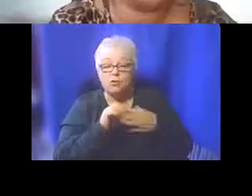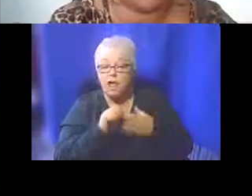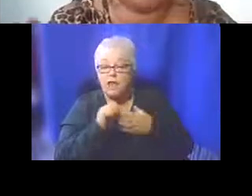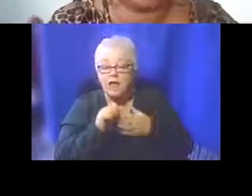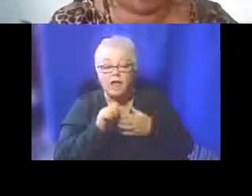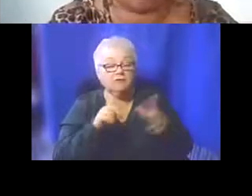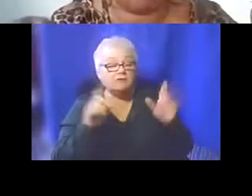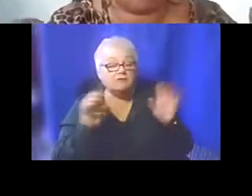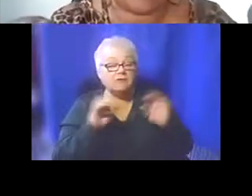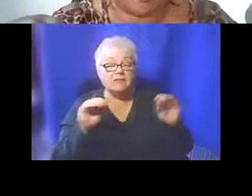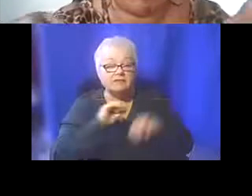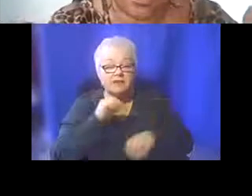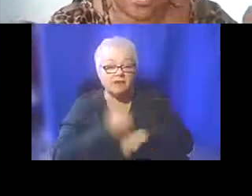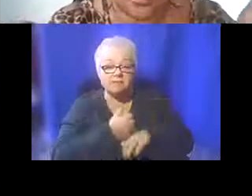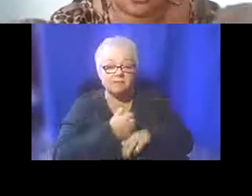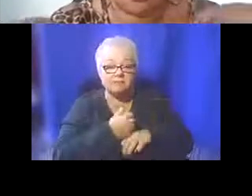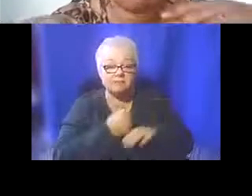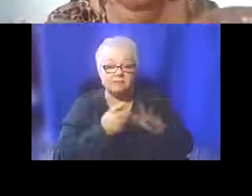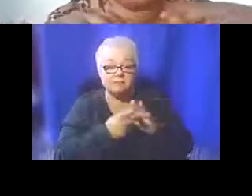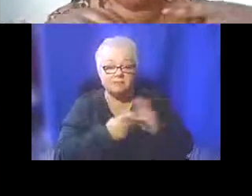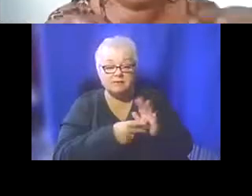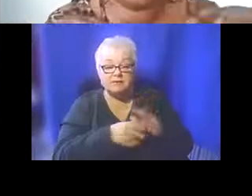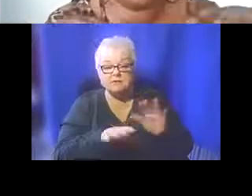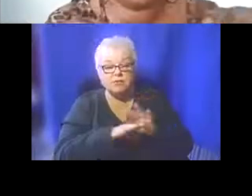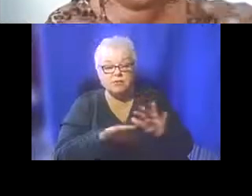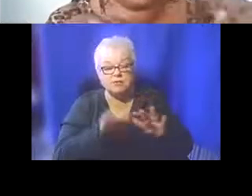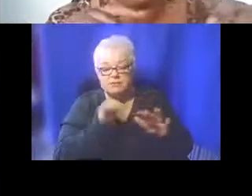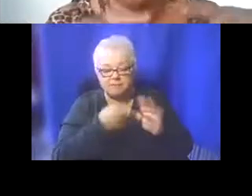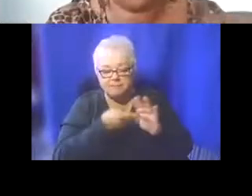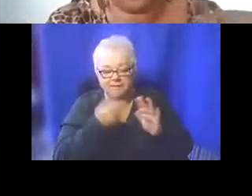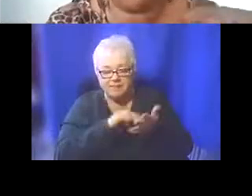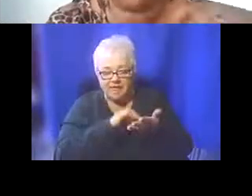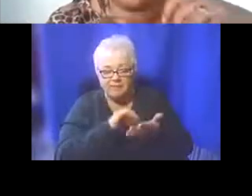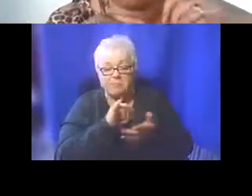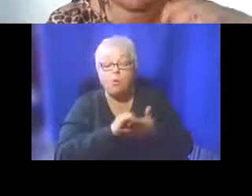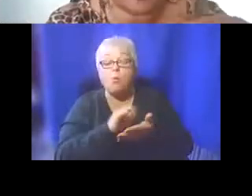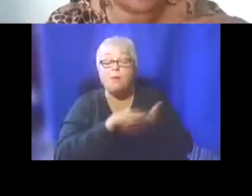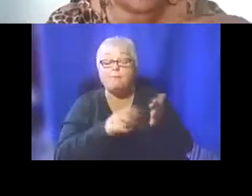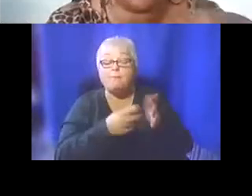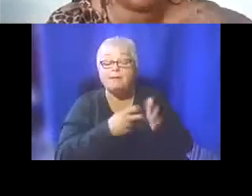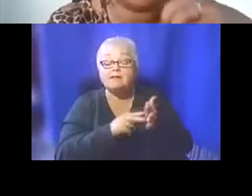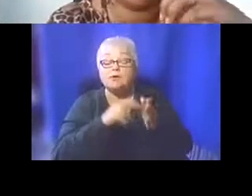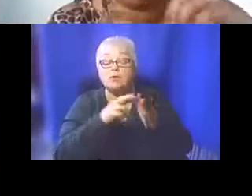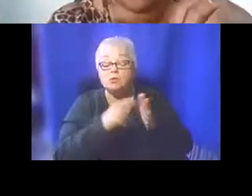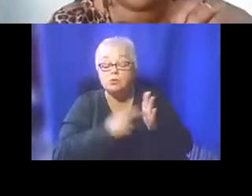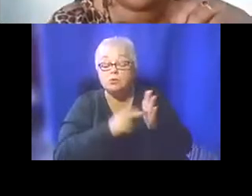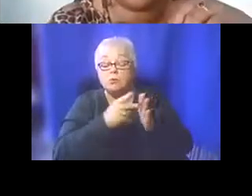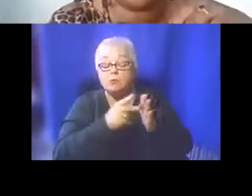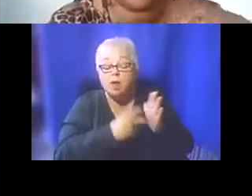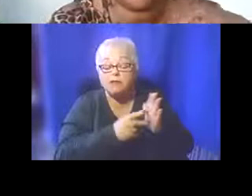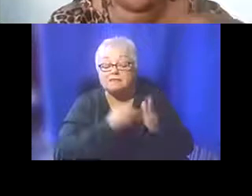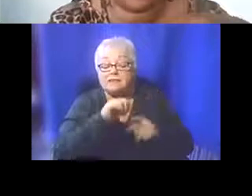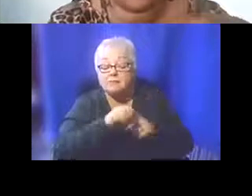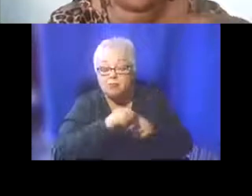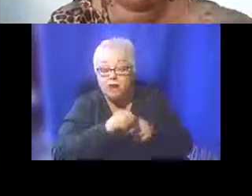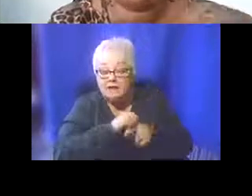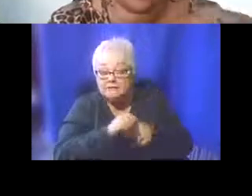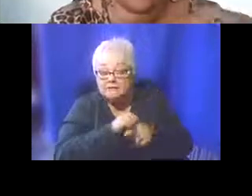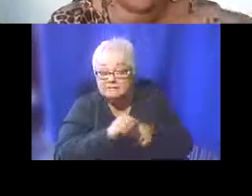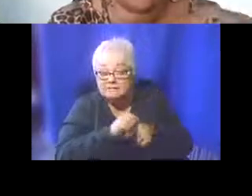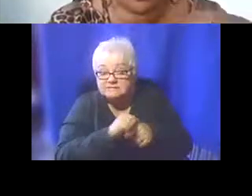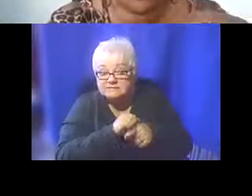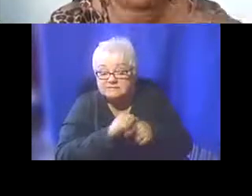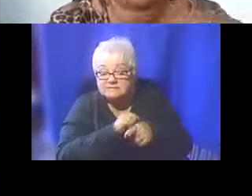Like, that's not what trauma-informed care means. But what it means is that the rules and the policies and the practices that are